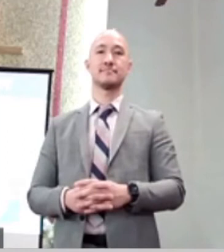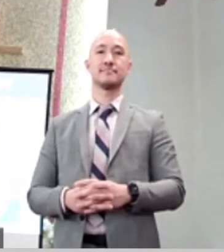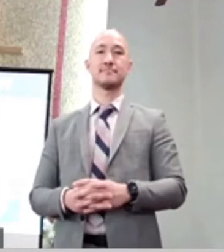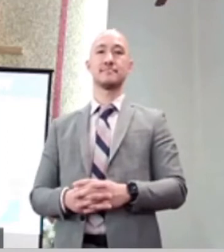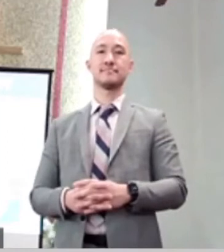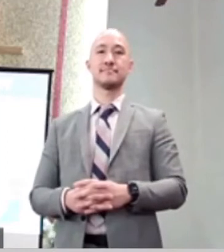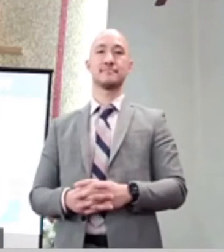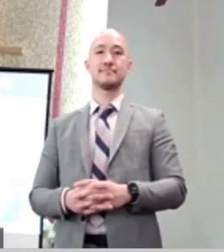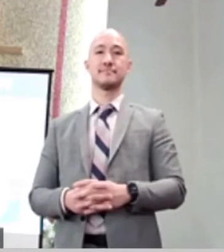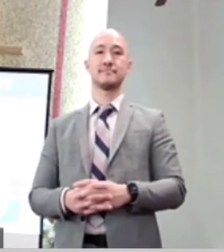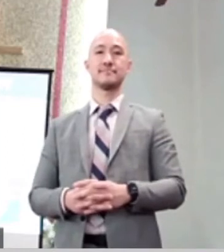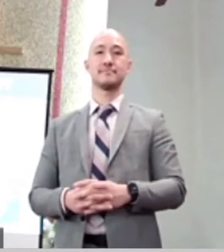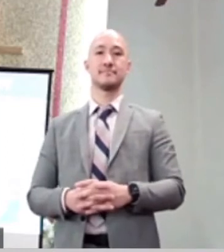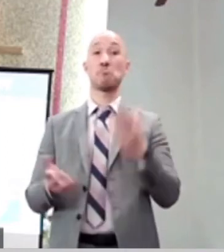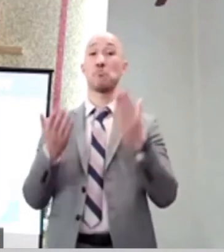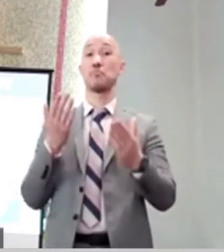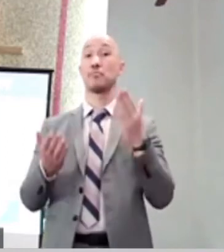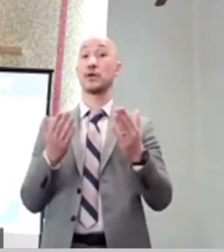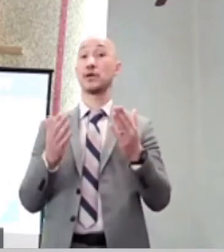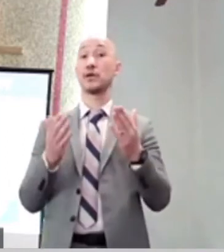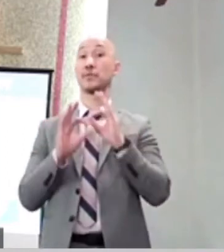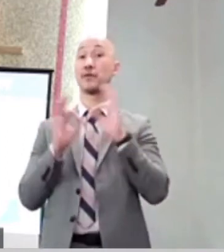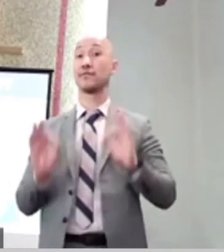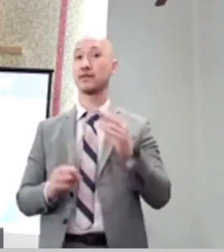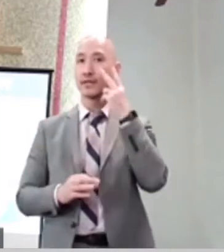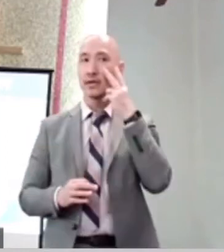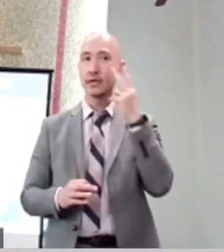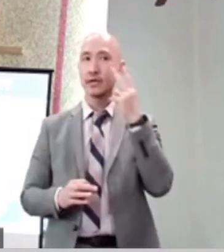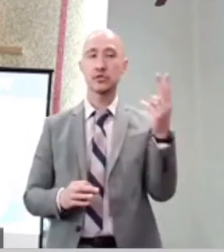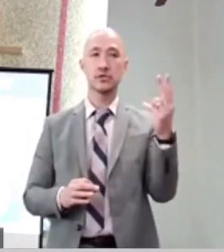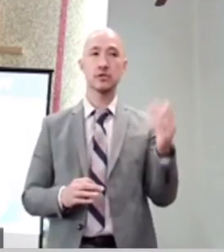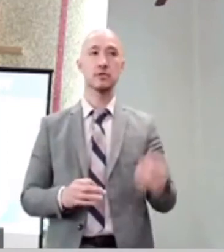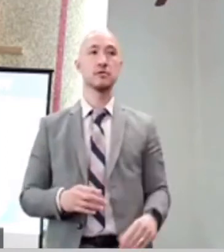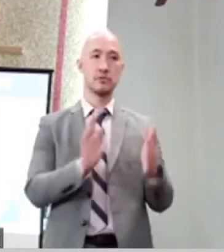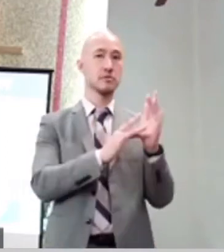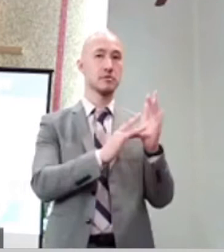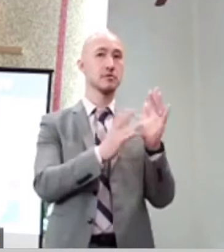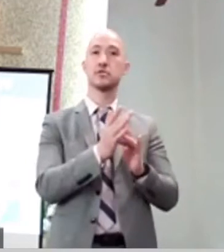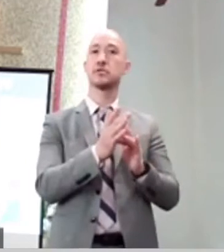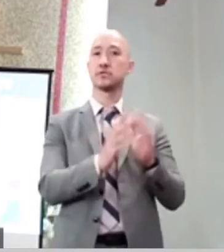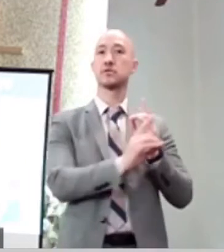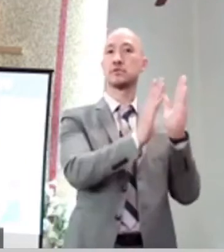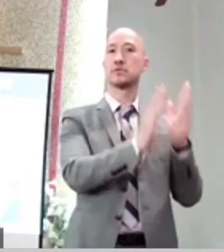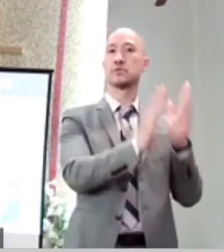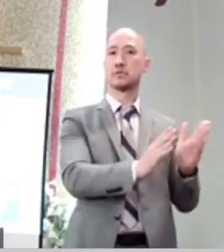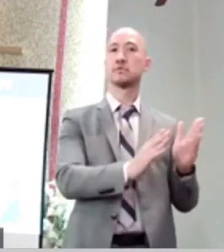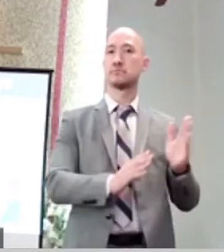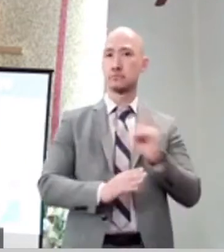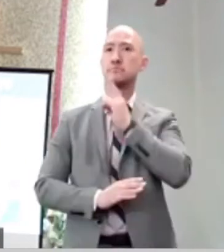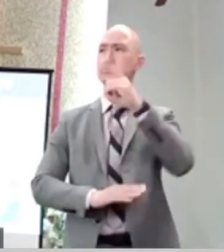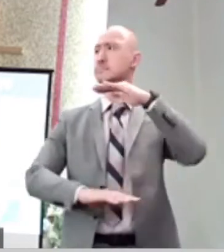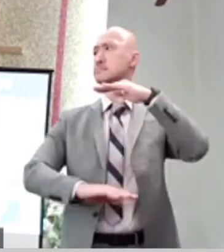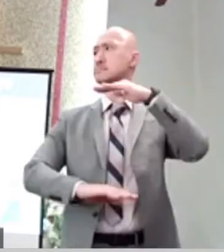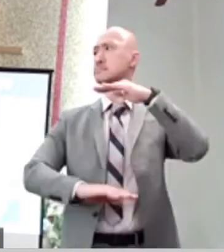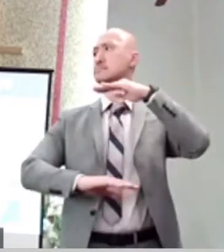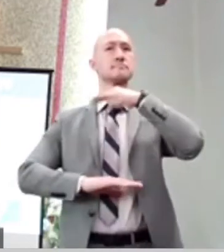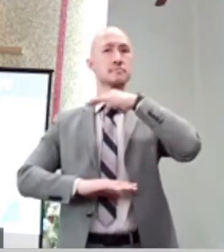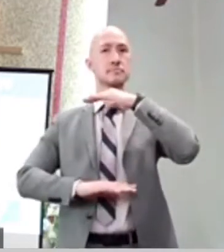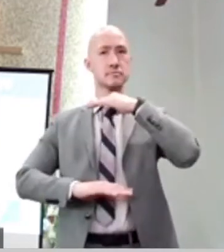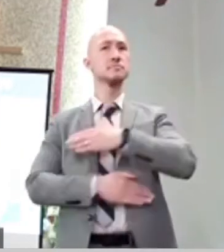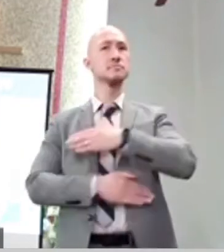take others enjoying themselves. They have to find some kind of fault, especially when you're a